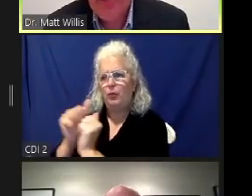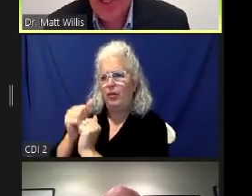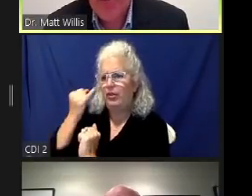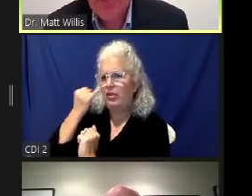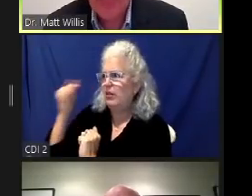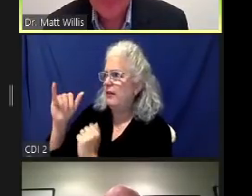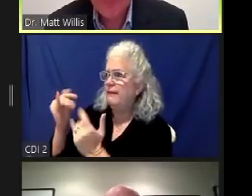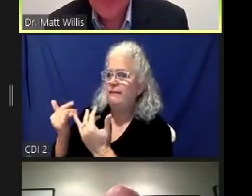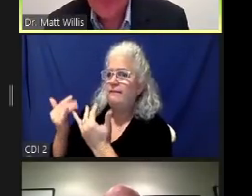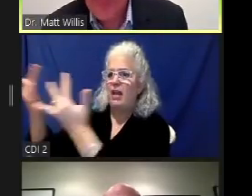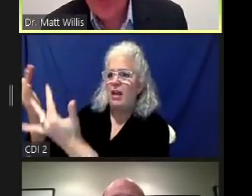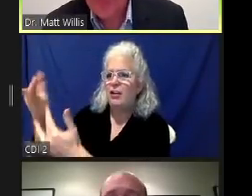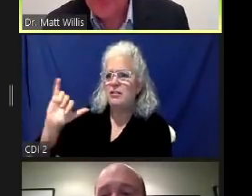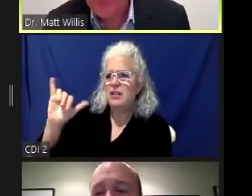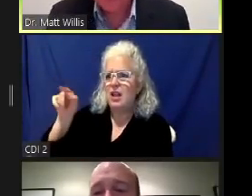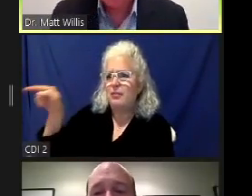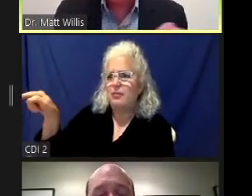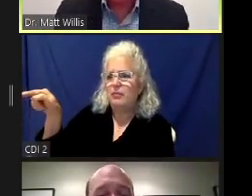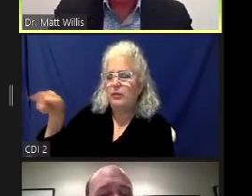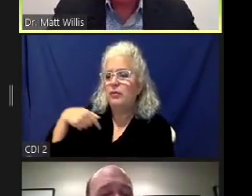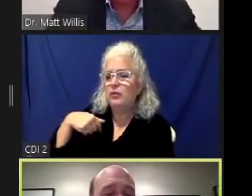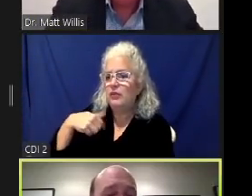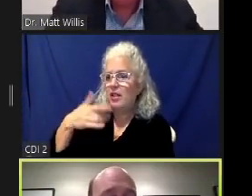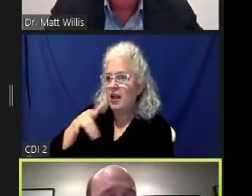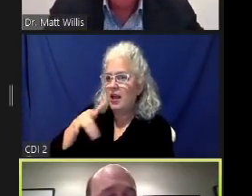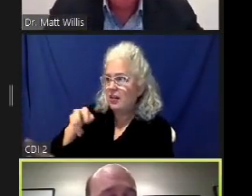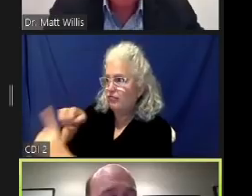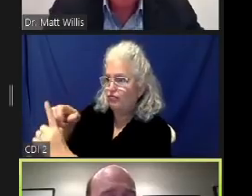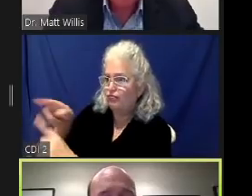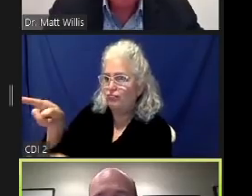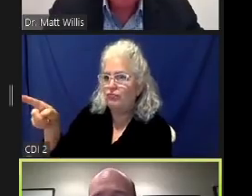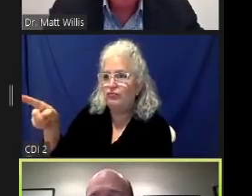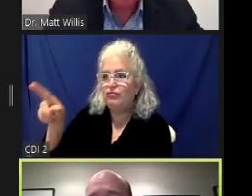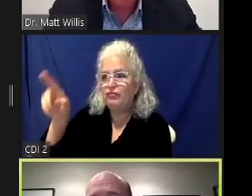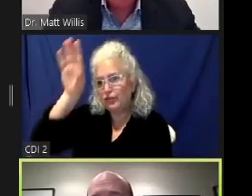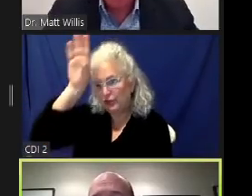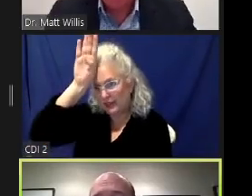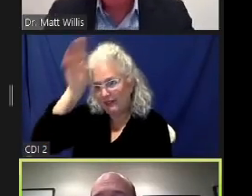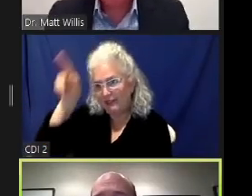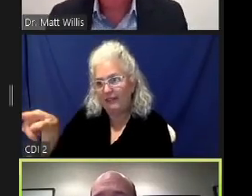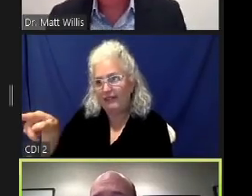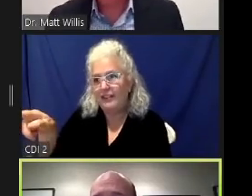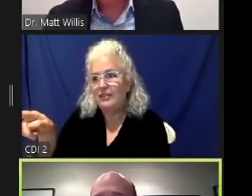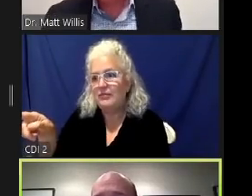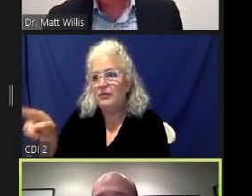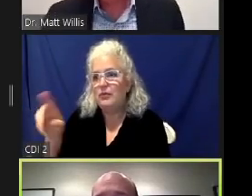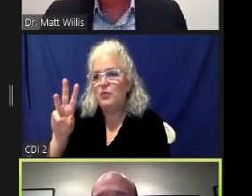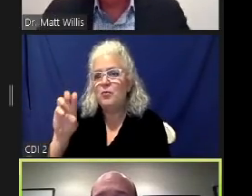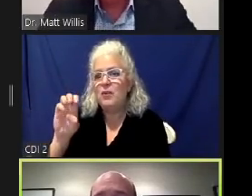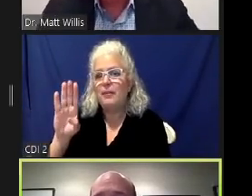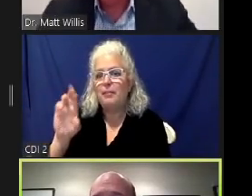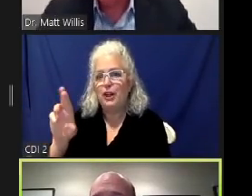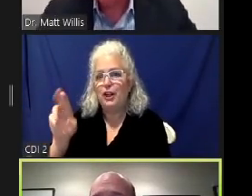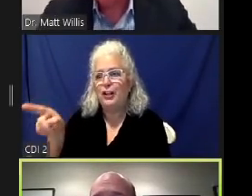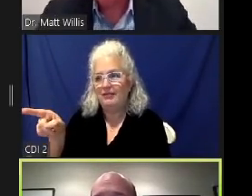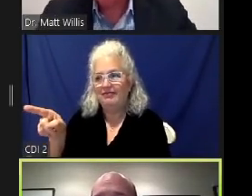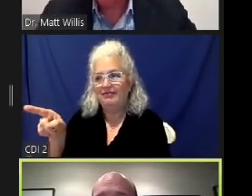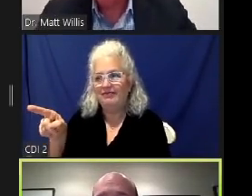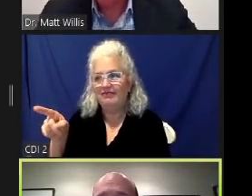crew to help us out. Thank you, Chief. Thank you, Dr. Willis. And it's an honor to be a part of working with this team of